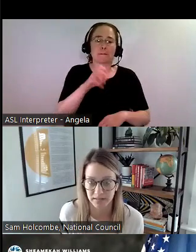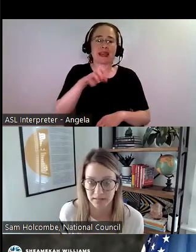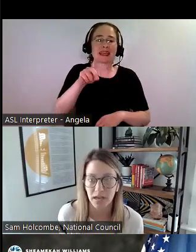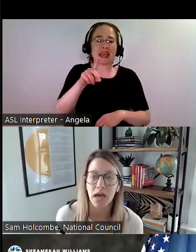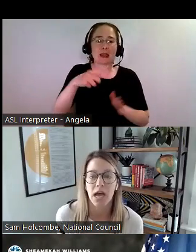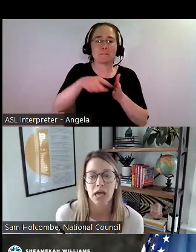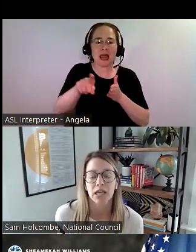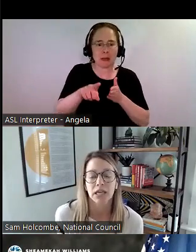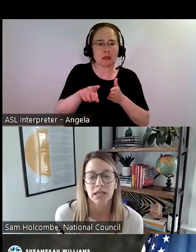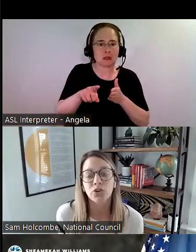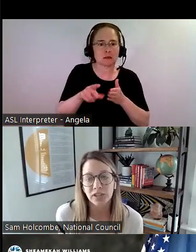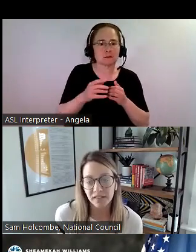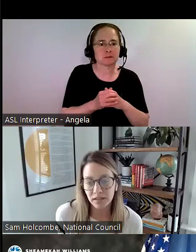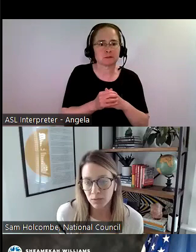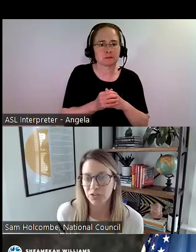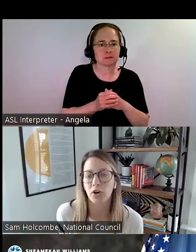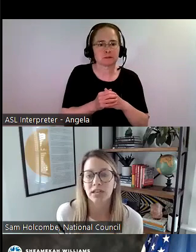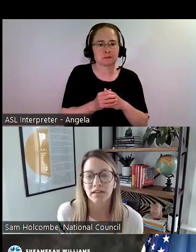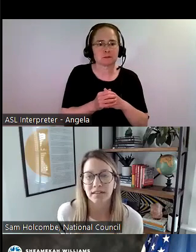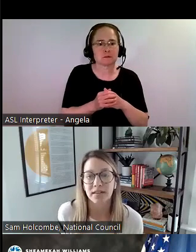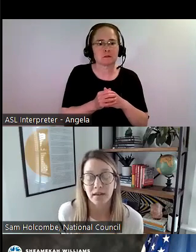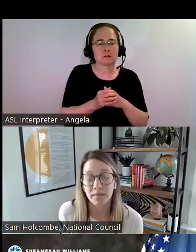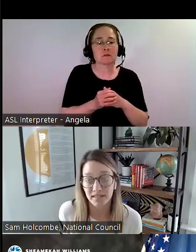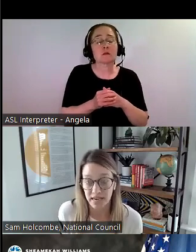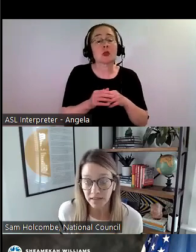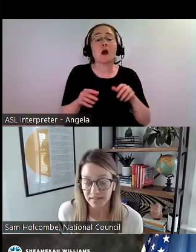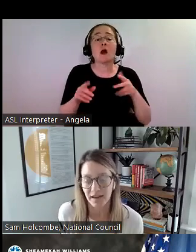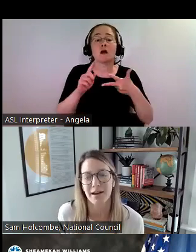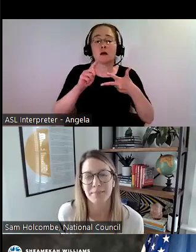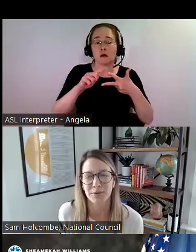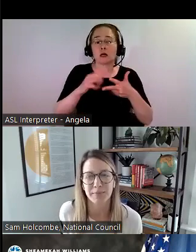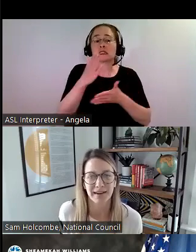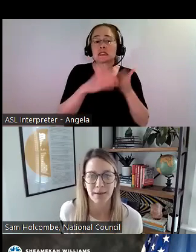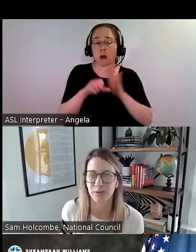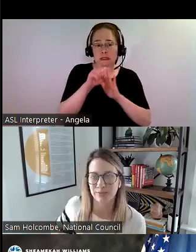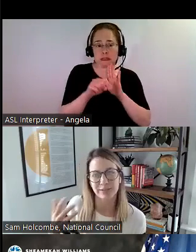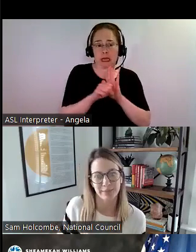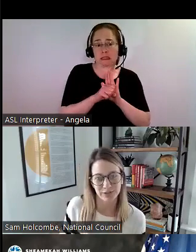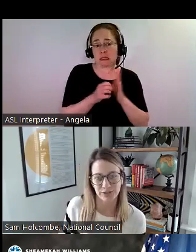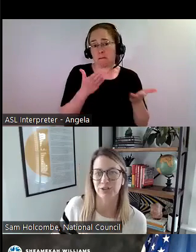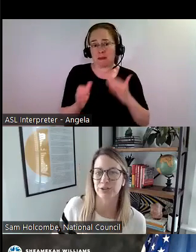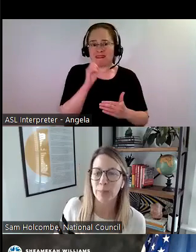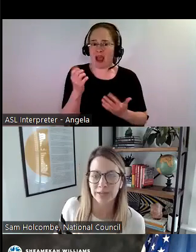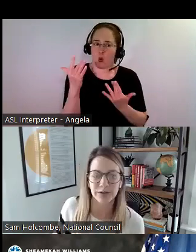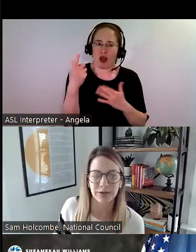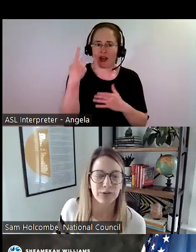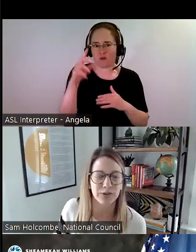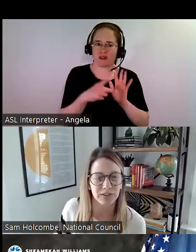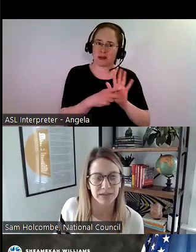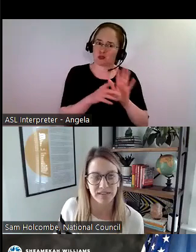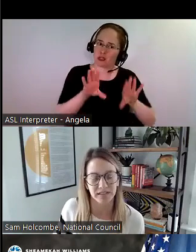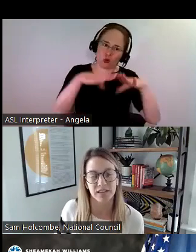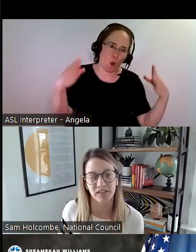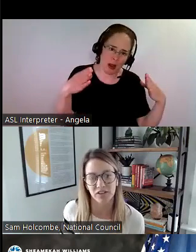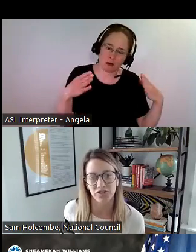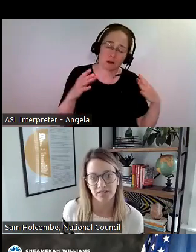prospective payment. Increasingly, we're starting to see some states who may not be waiting for the demonstration to open,